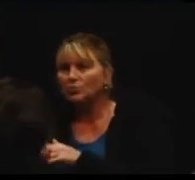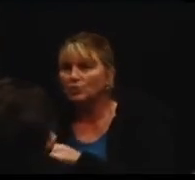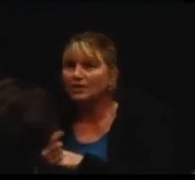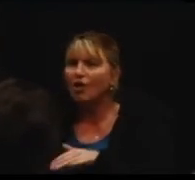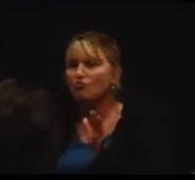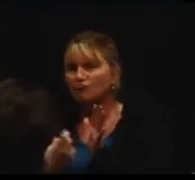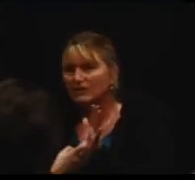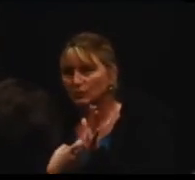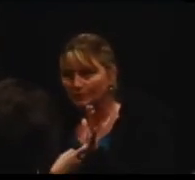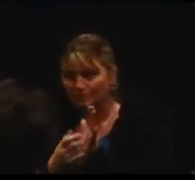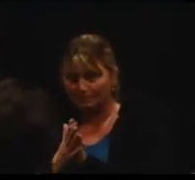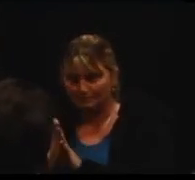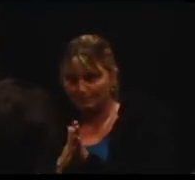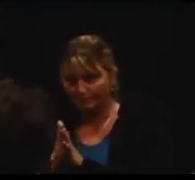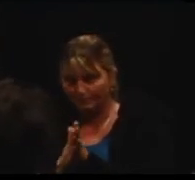Russel,